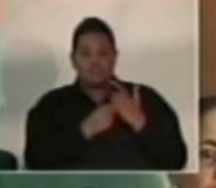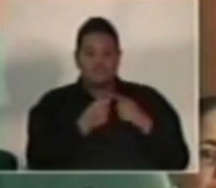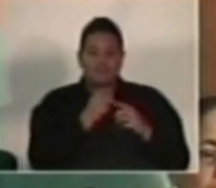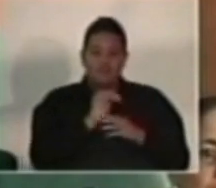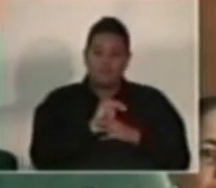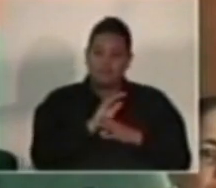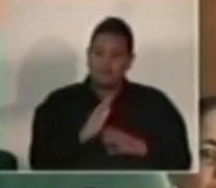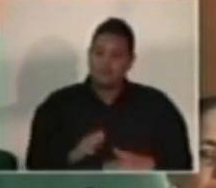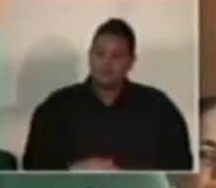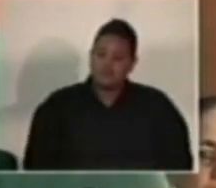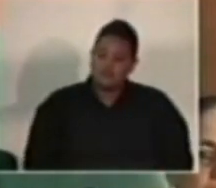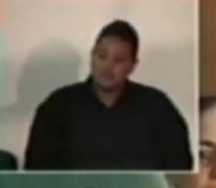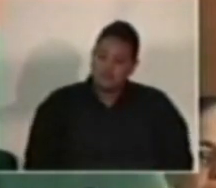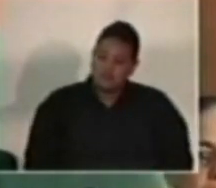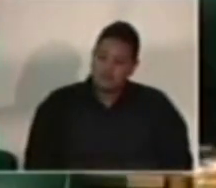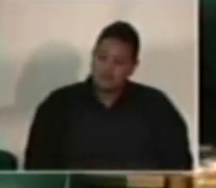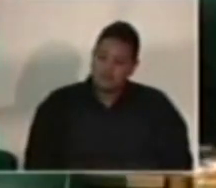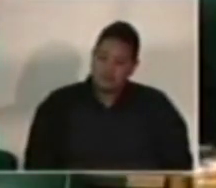The minister himself.